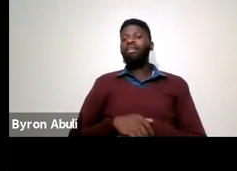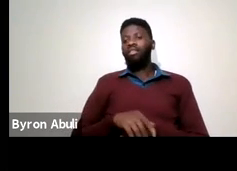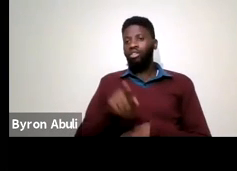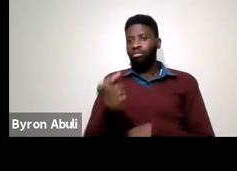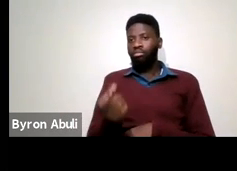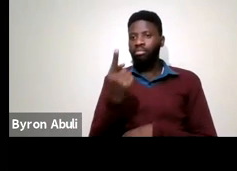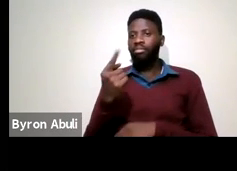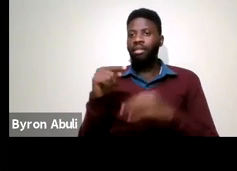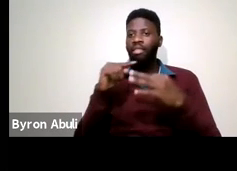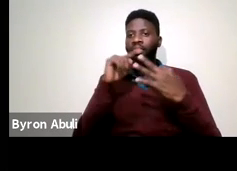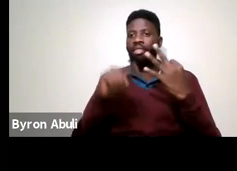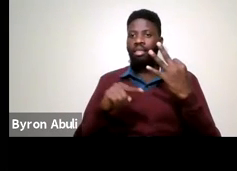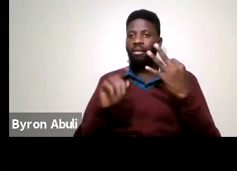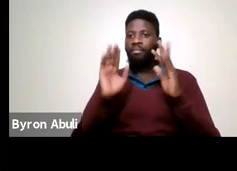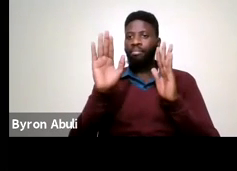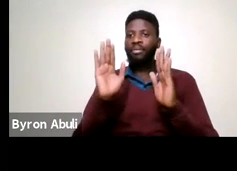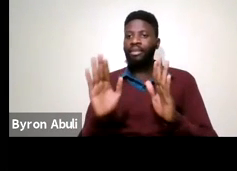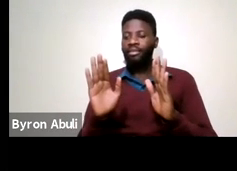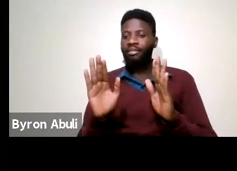You have brought in something called a plan.